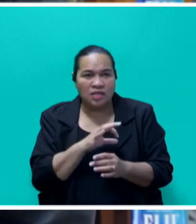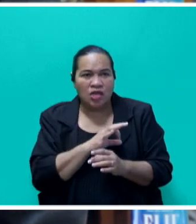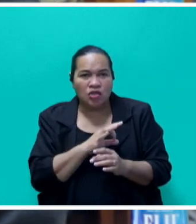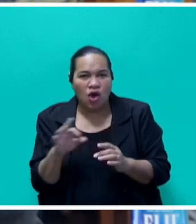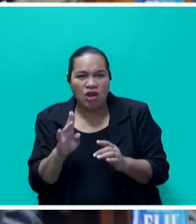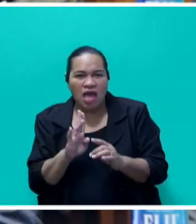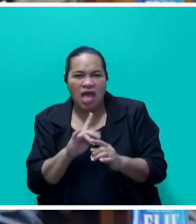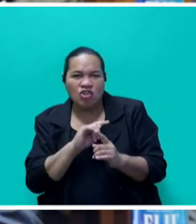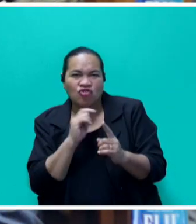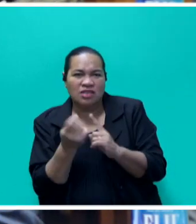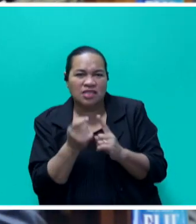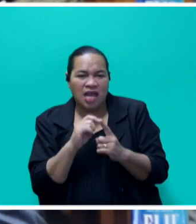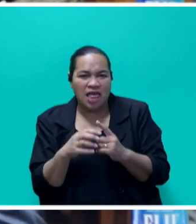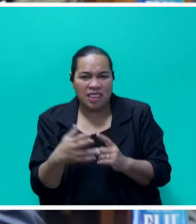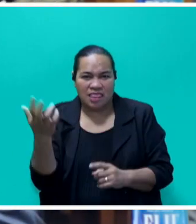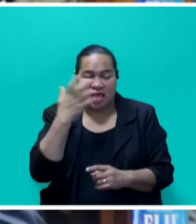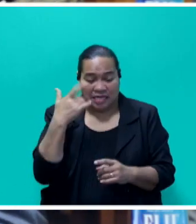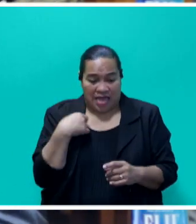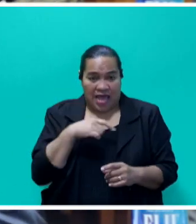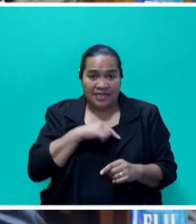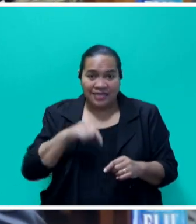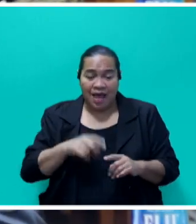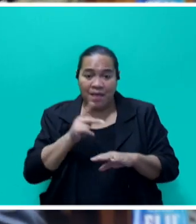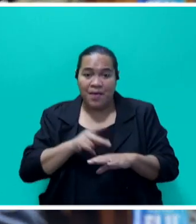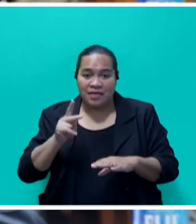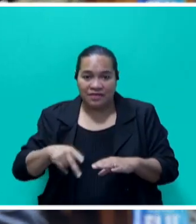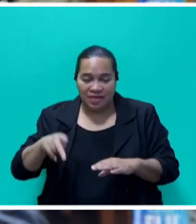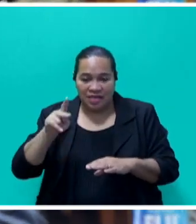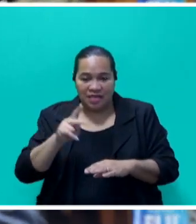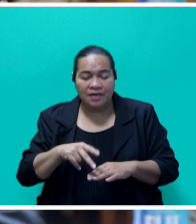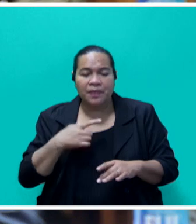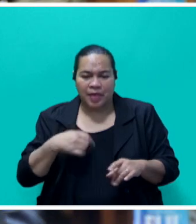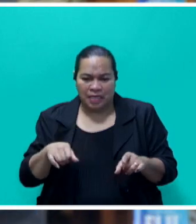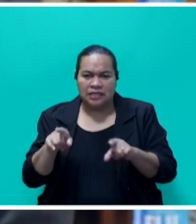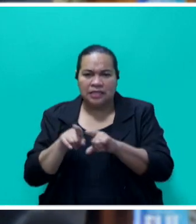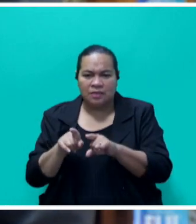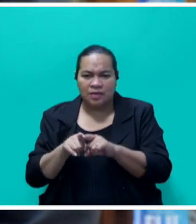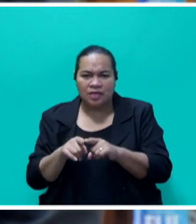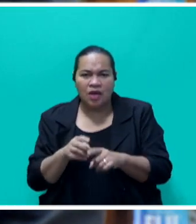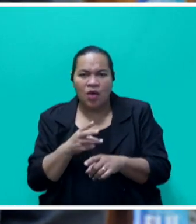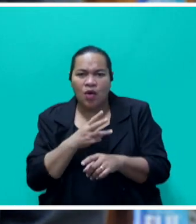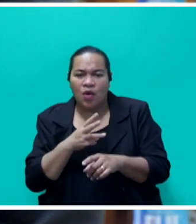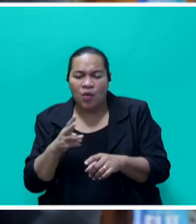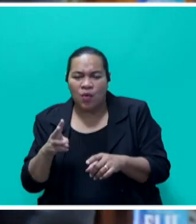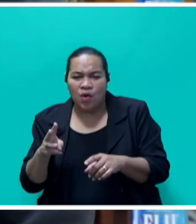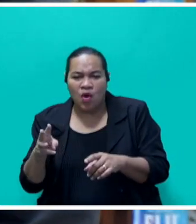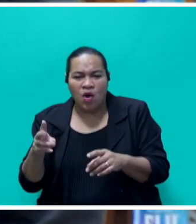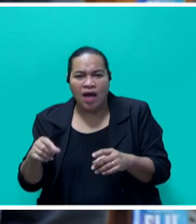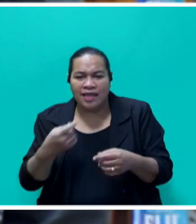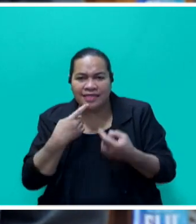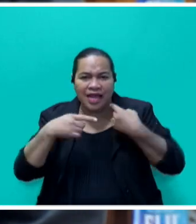threats. For us in the Pacific, consistent with the Boer Declaration, we have